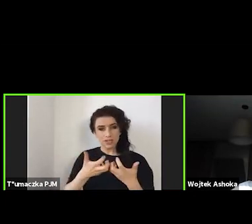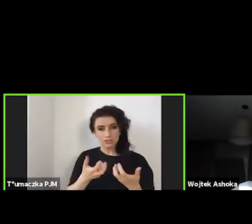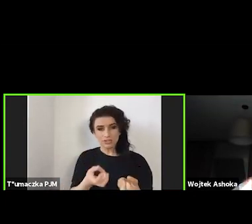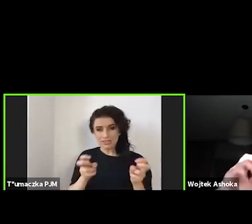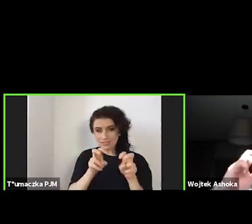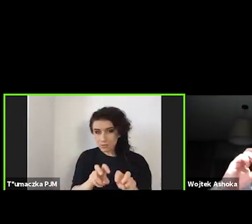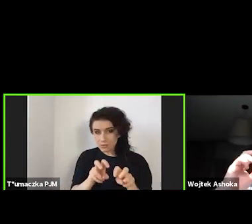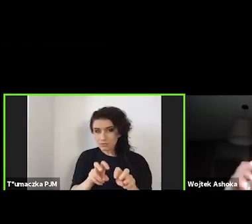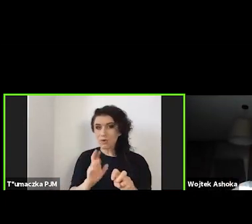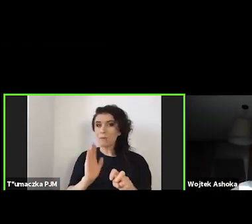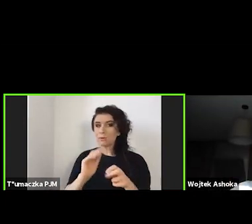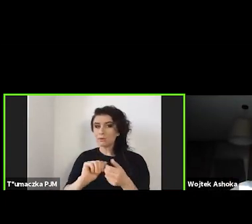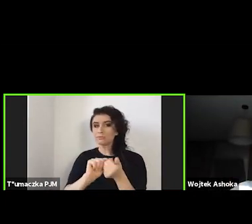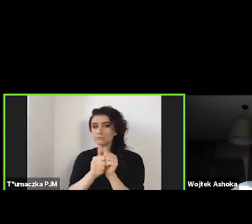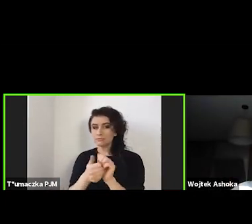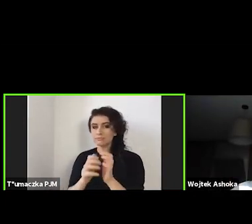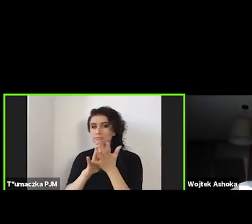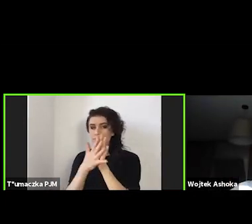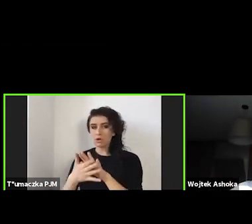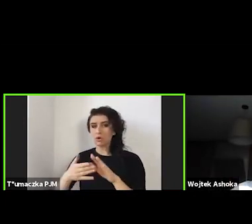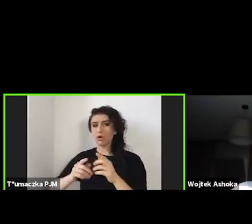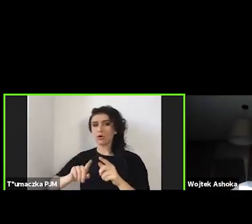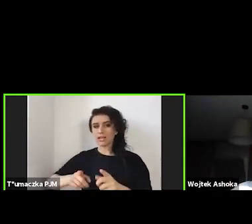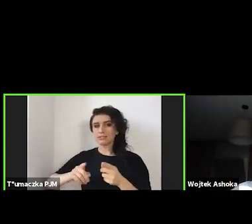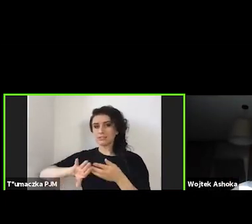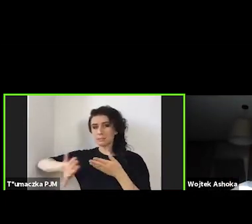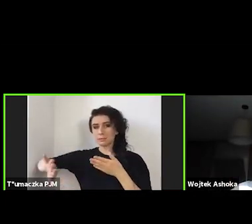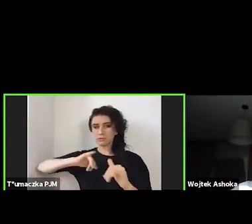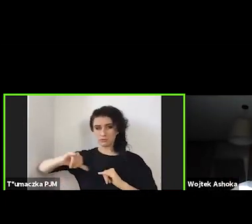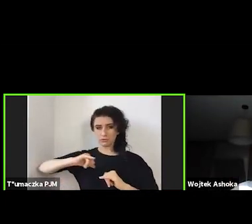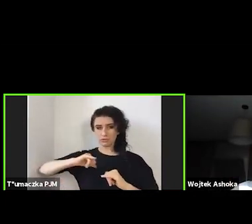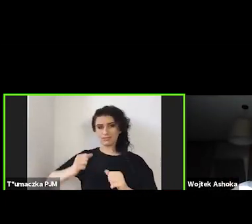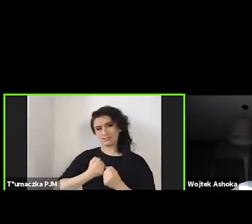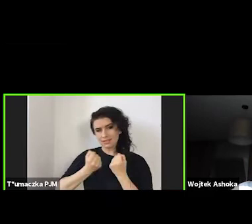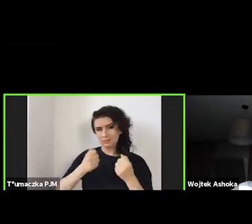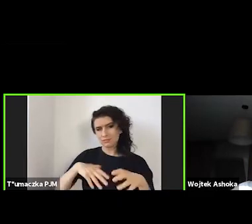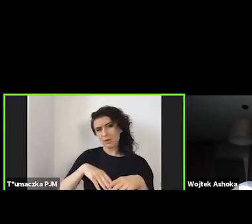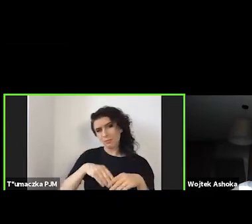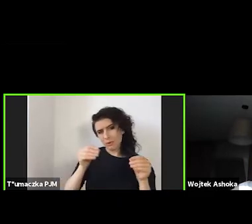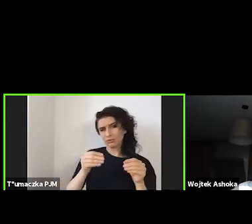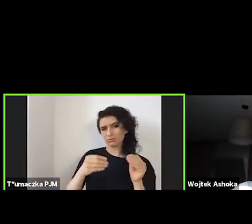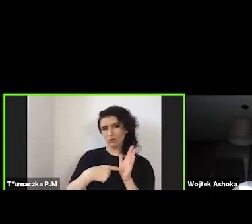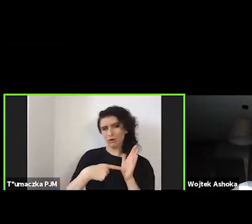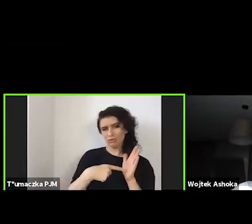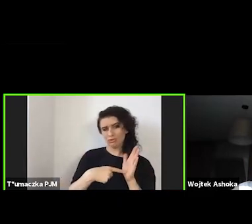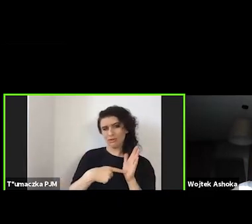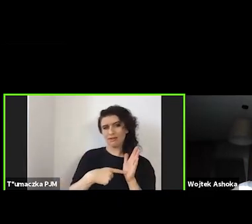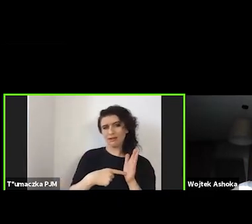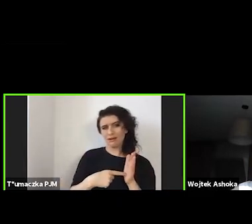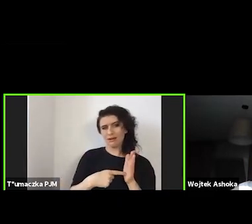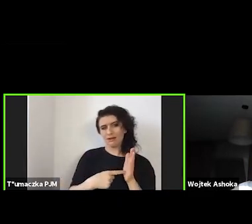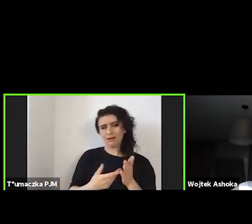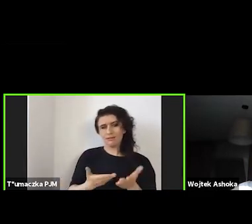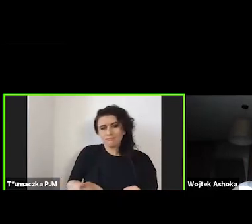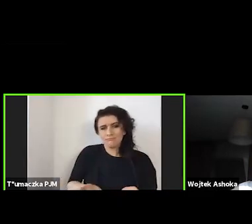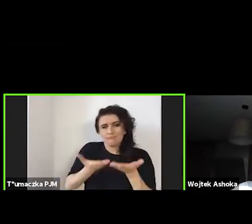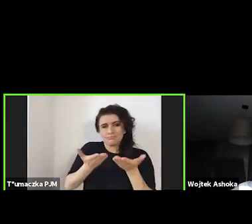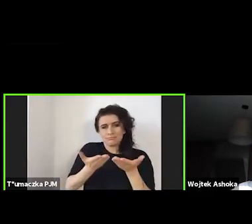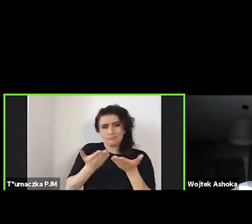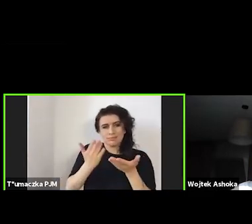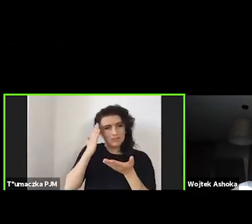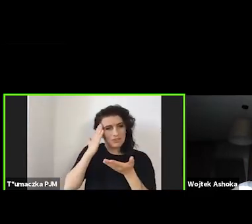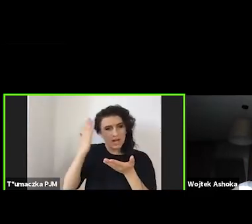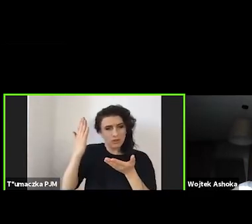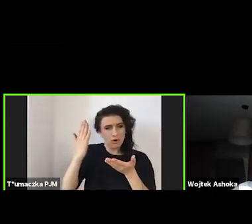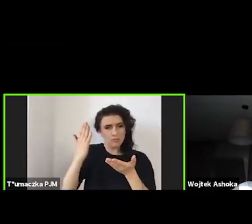doing some activities, raising awareness, very like volunteering, and not receiving any money, not making any money, which